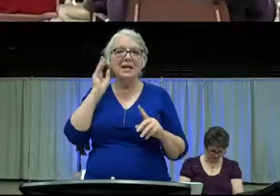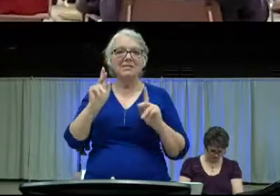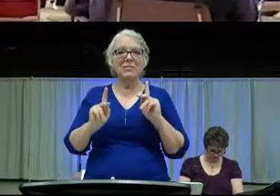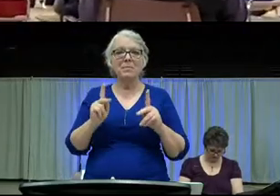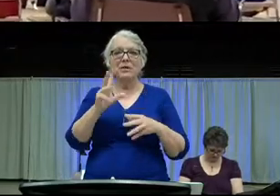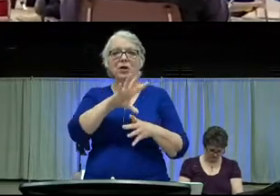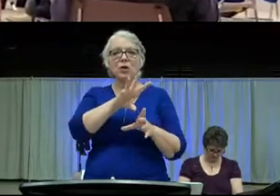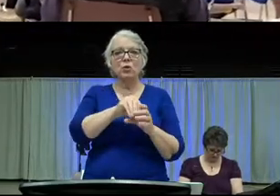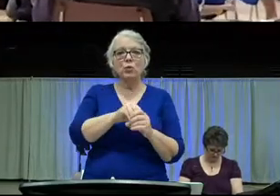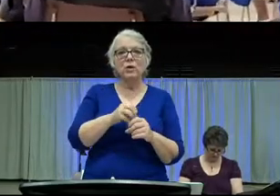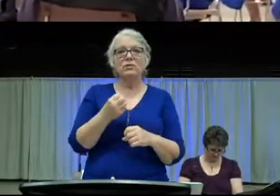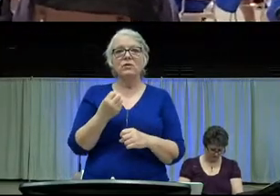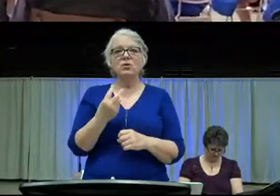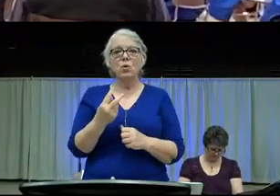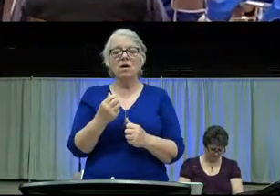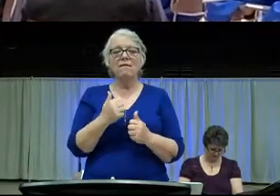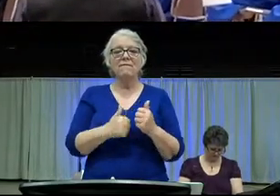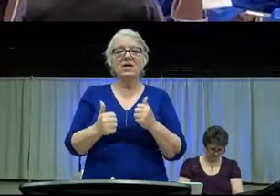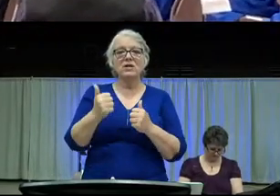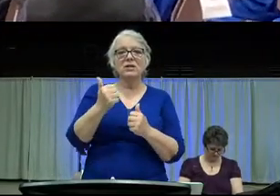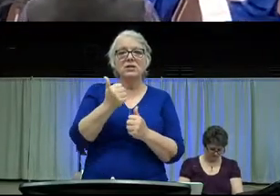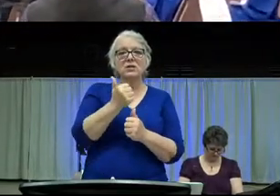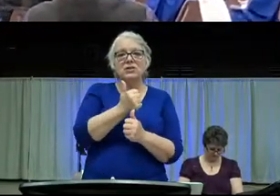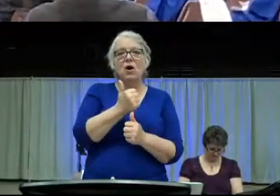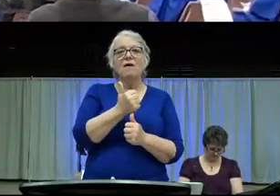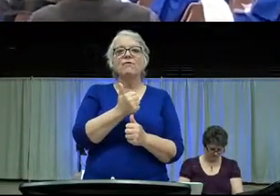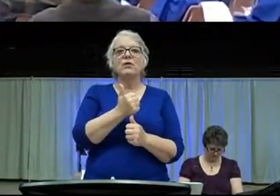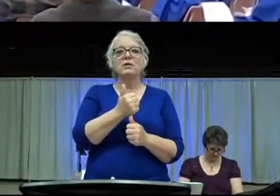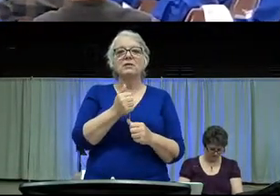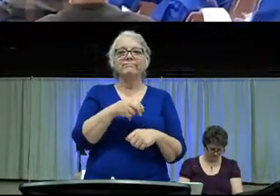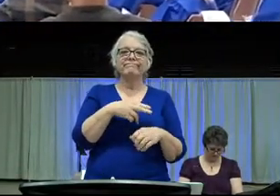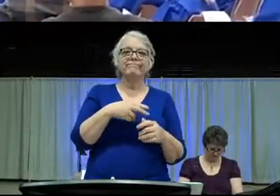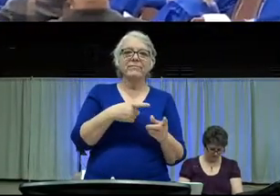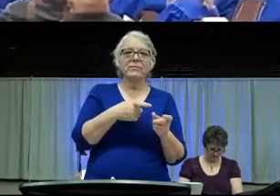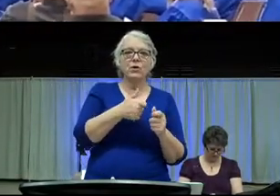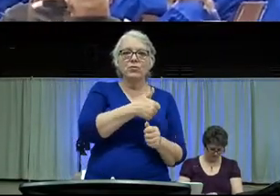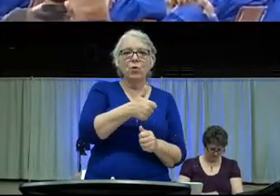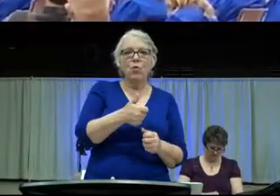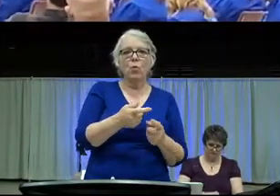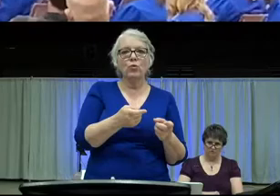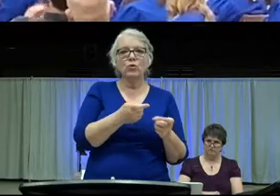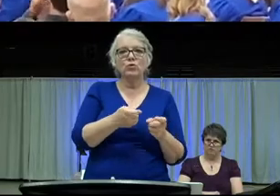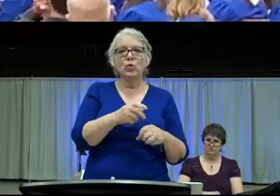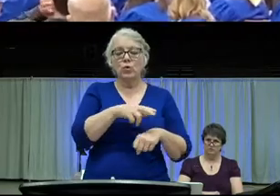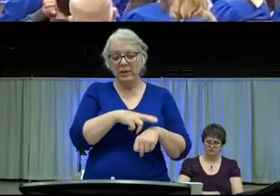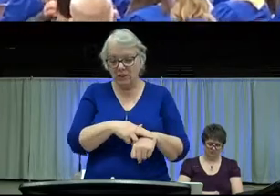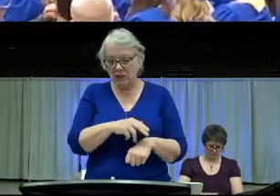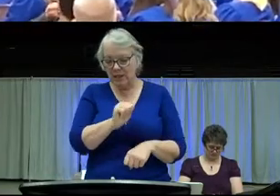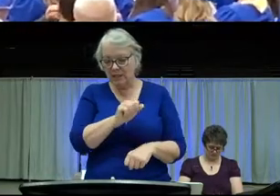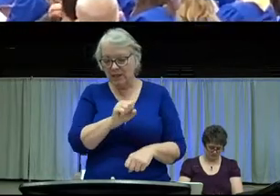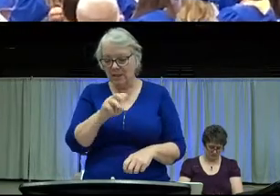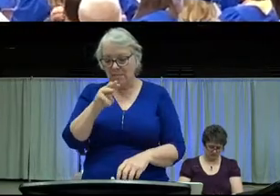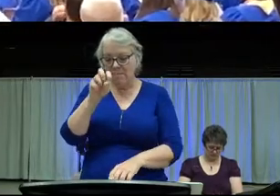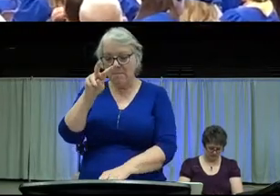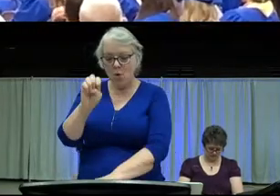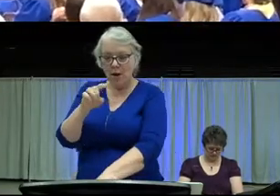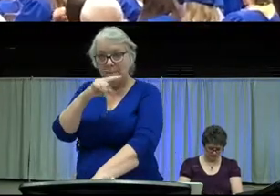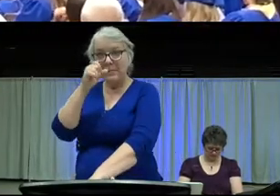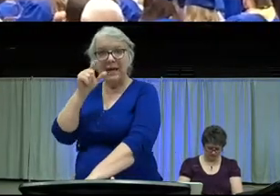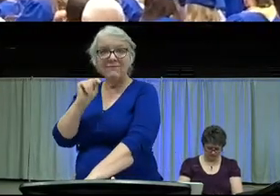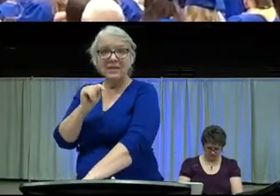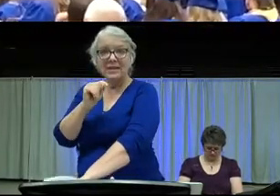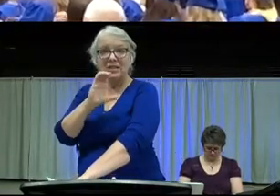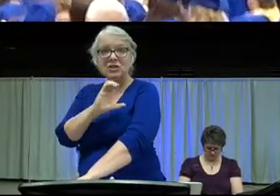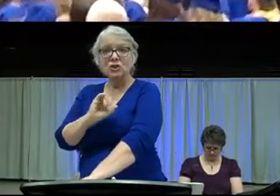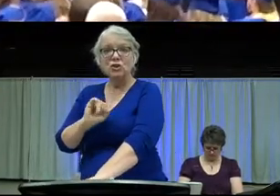nations which reside in Montana today: Assiniboine, Blackfeet, Chippewa, Cree, Crow,